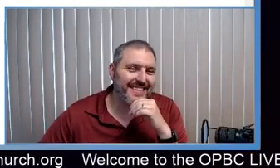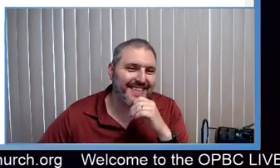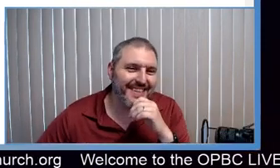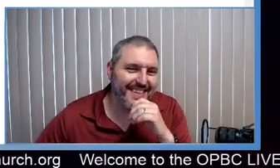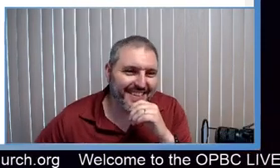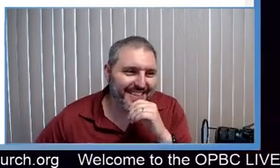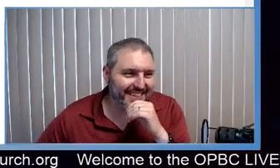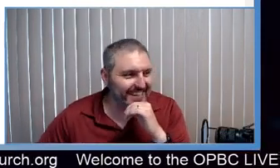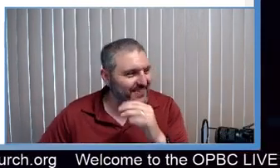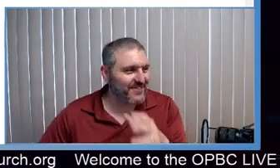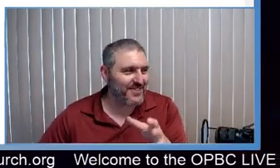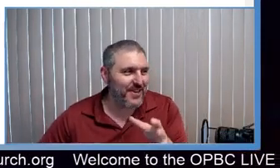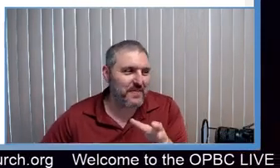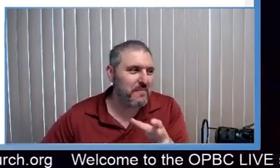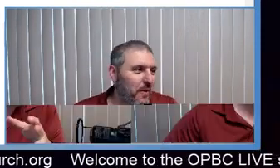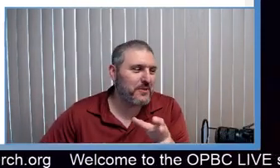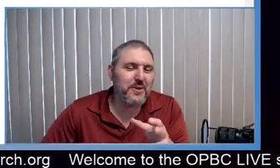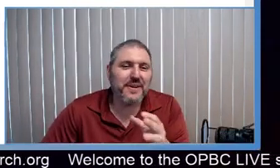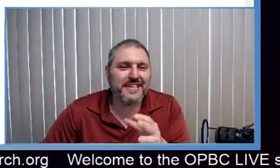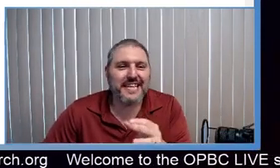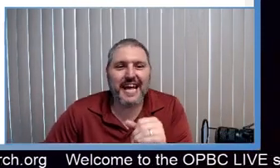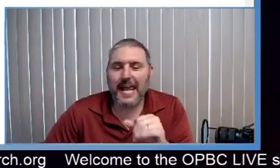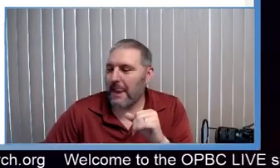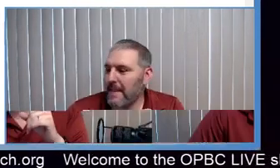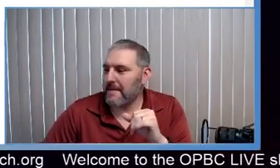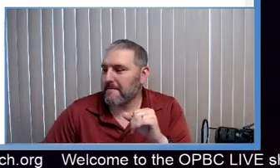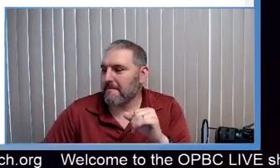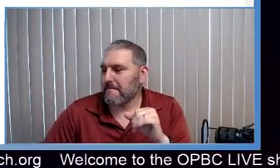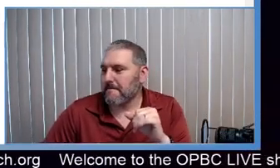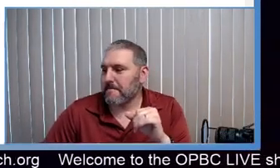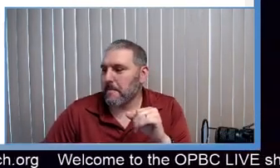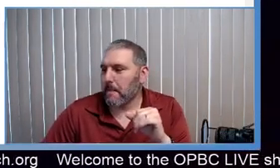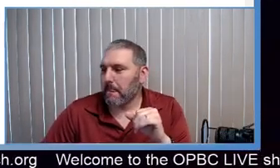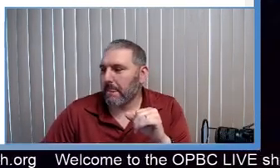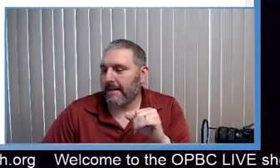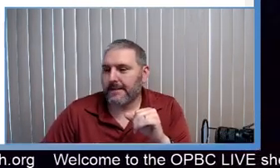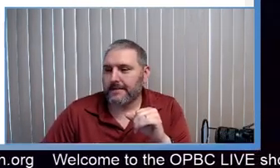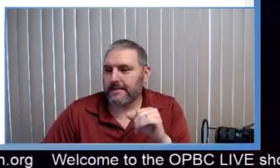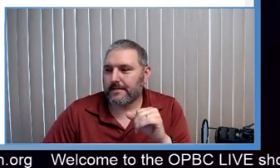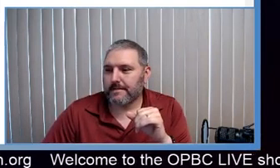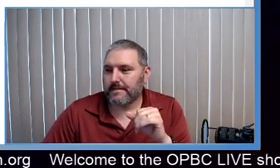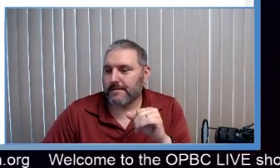right. Like, there's just something more to it than that.